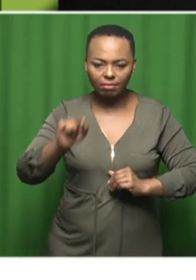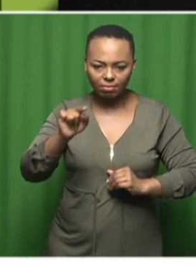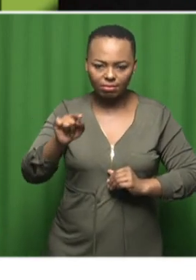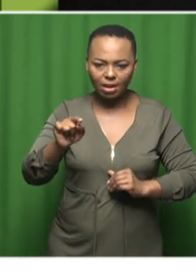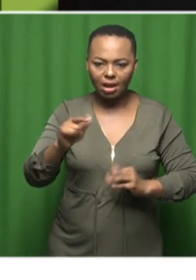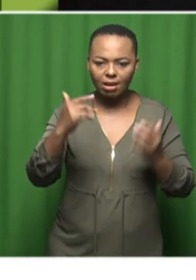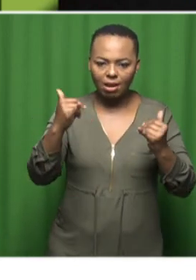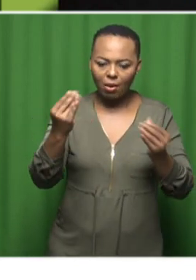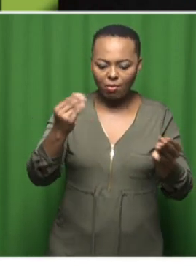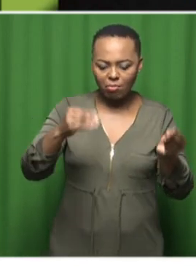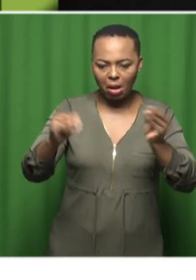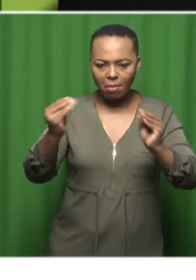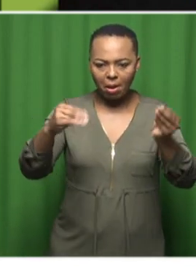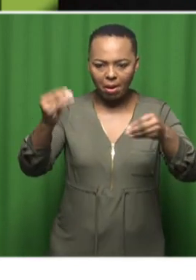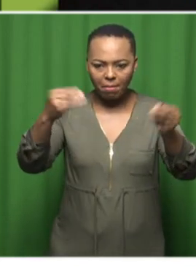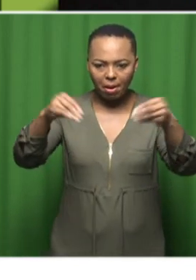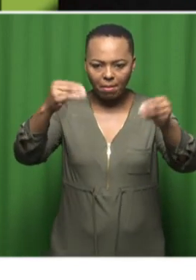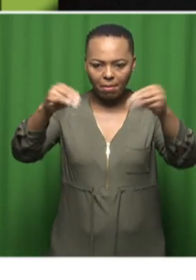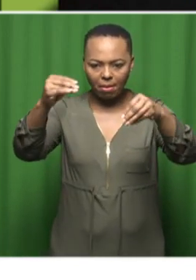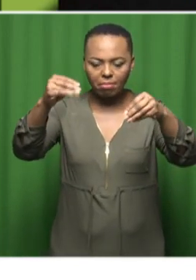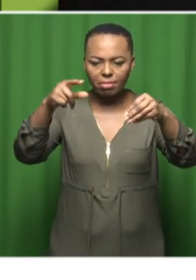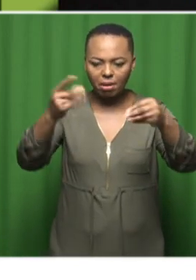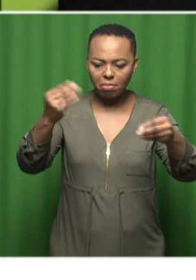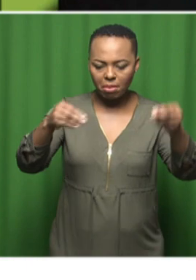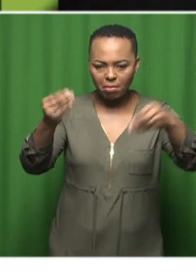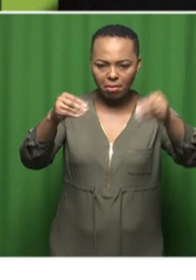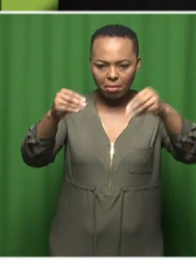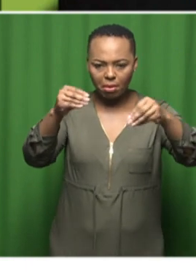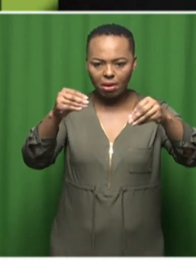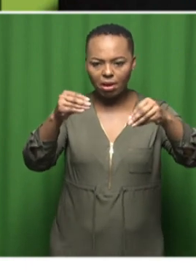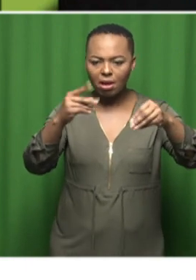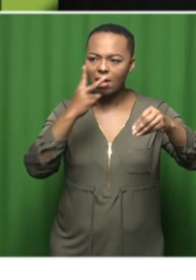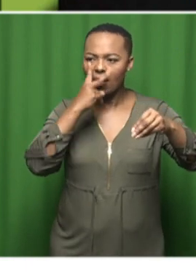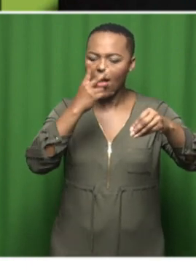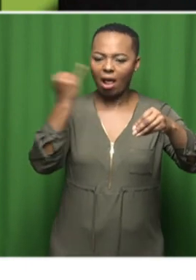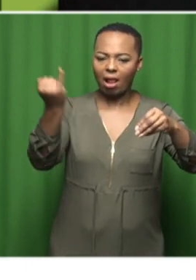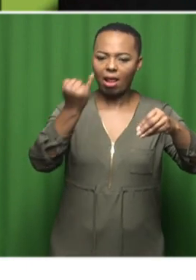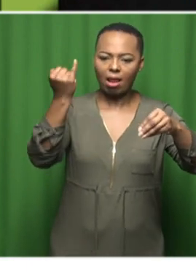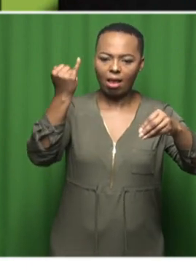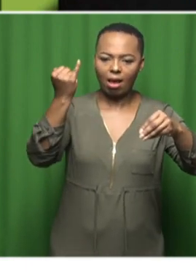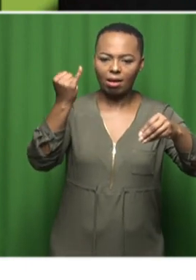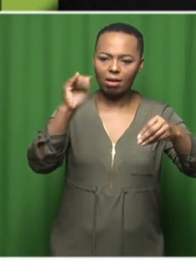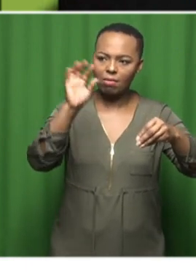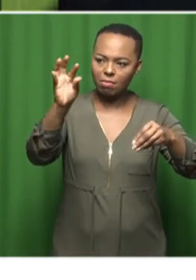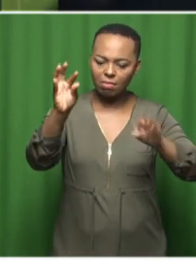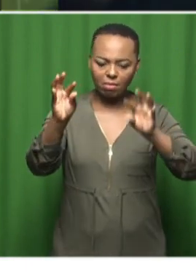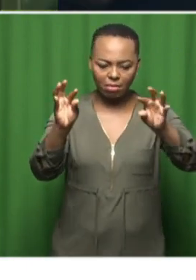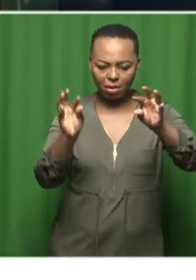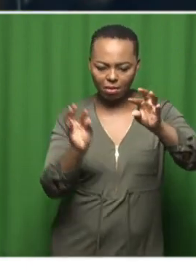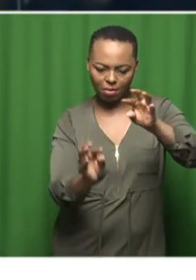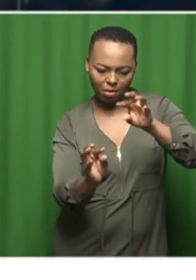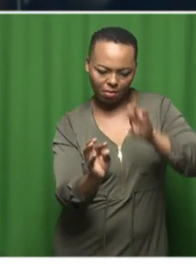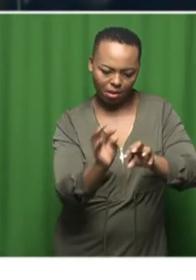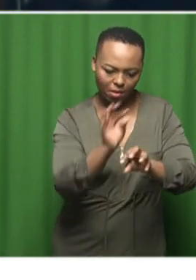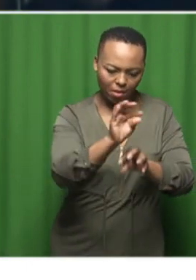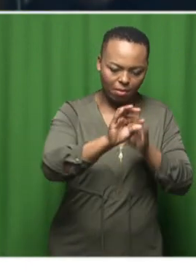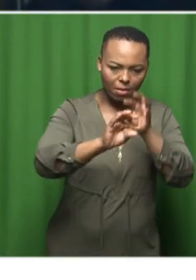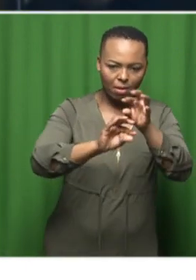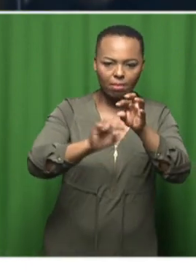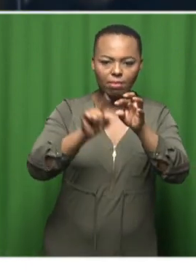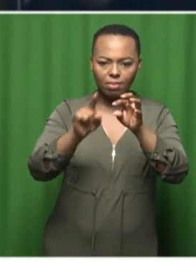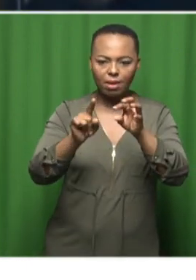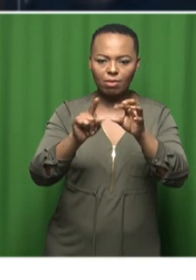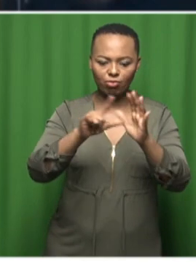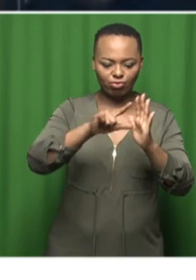an incredibly acute eye to like creating these patterns and creating these geometries. And then